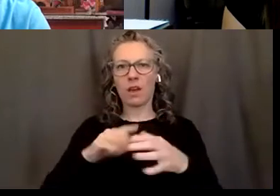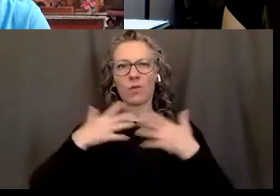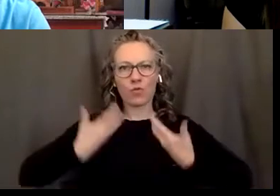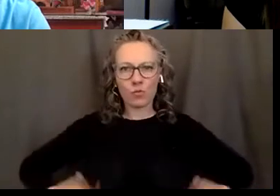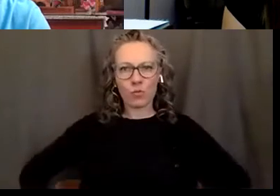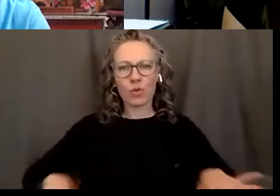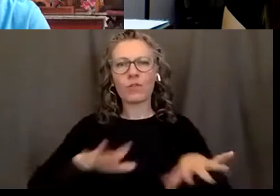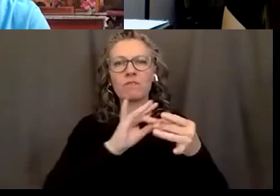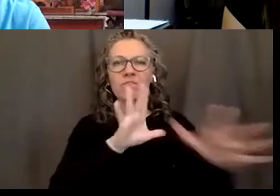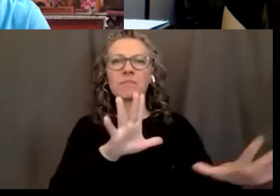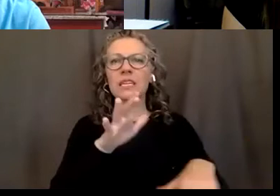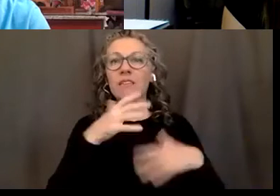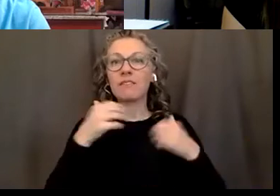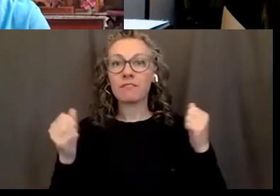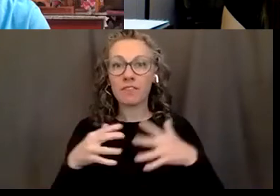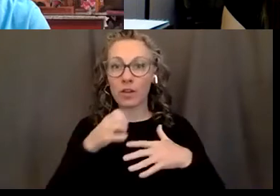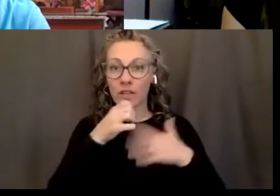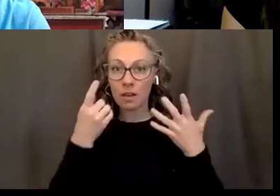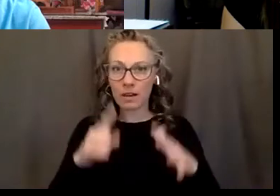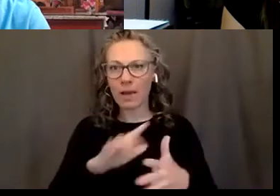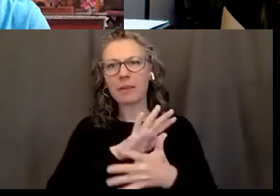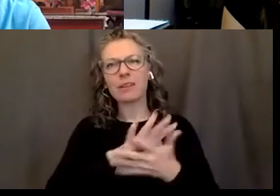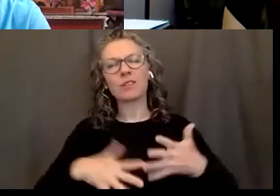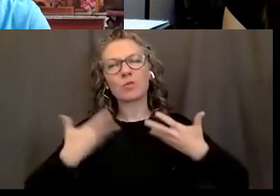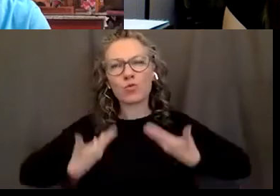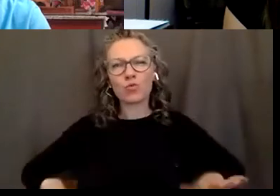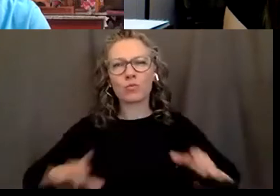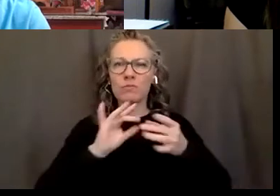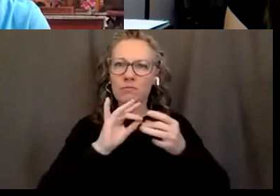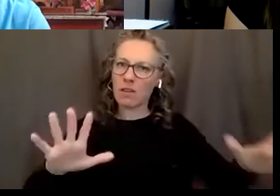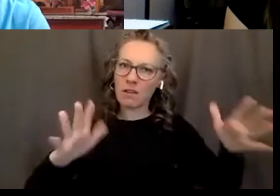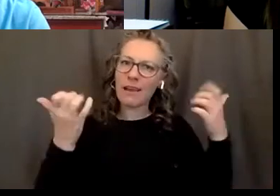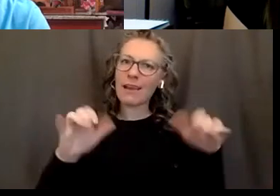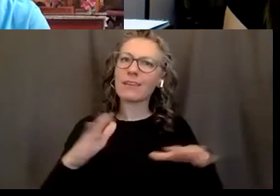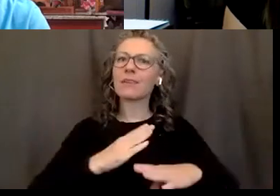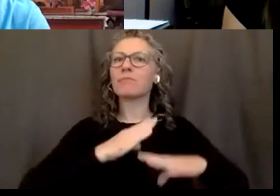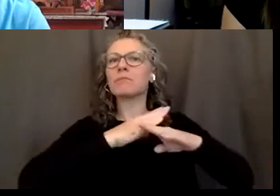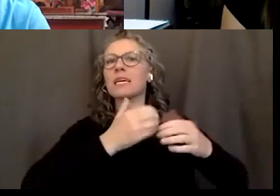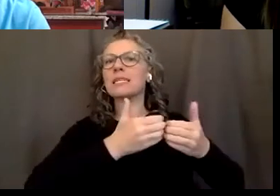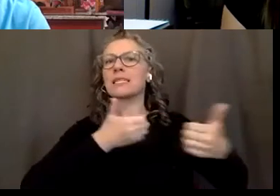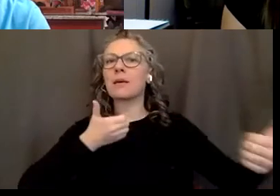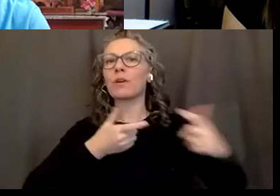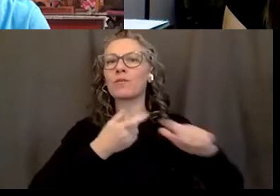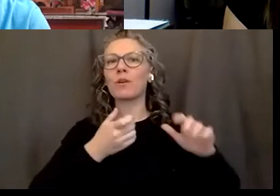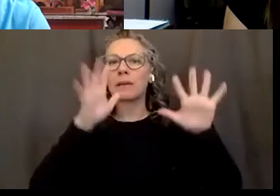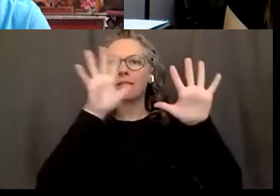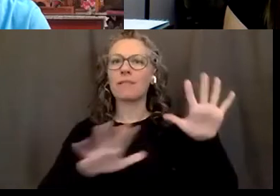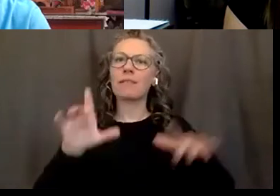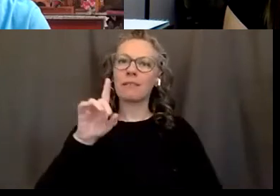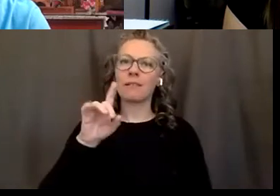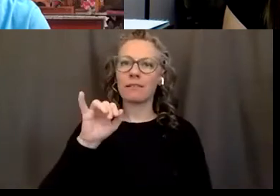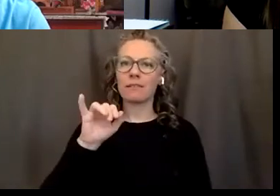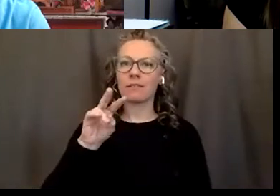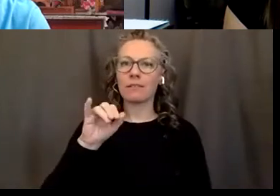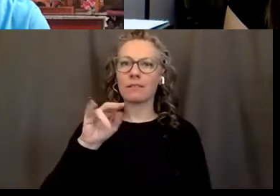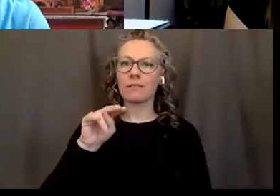that this is not occurring. So you're just removing anything at all that would separate you from the divine and seeing it in the